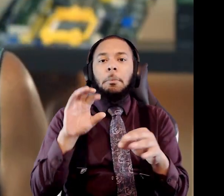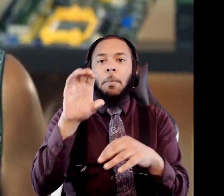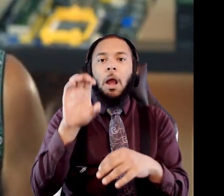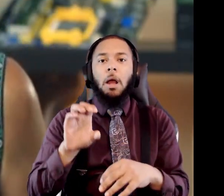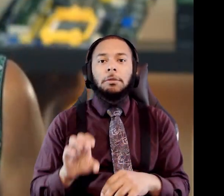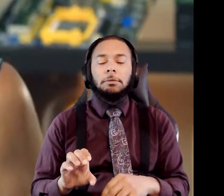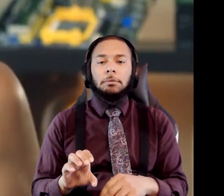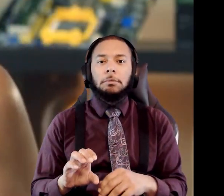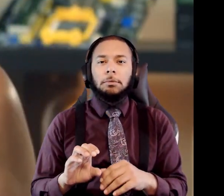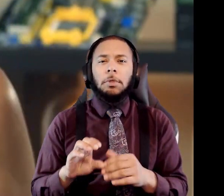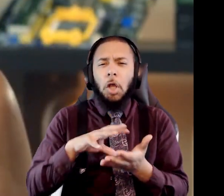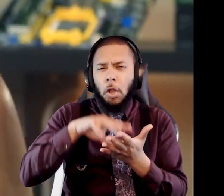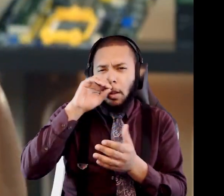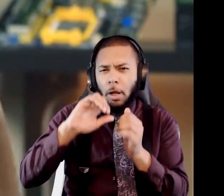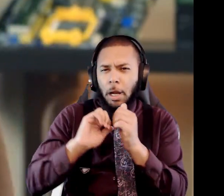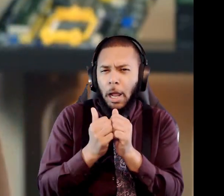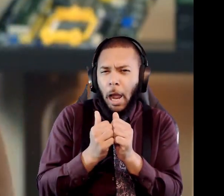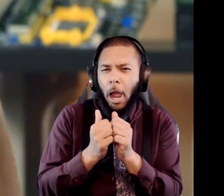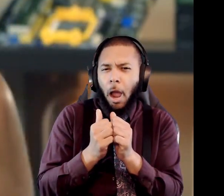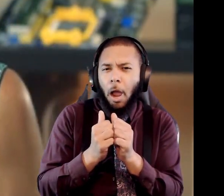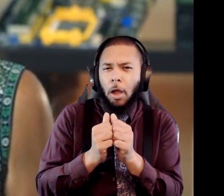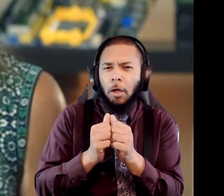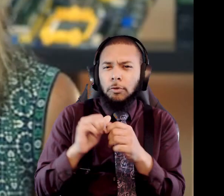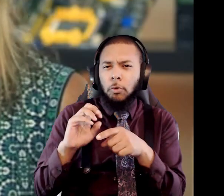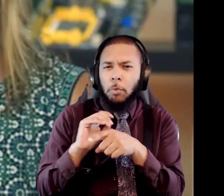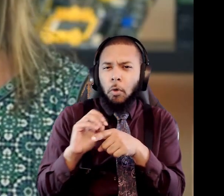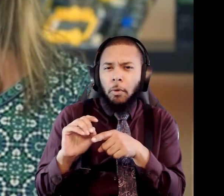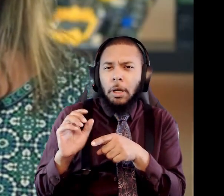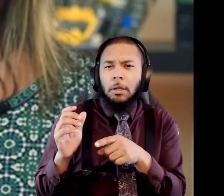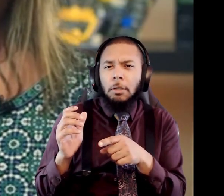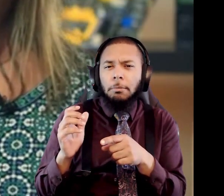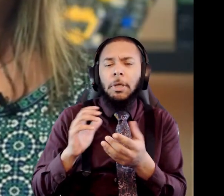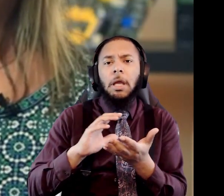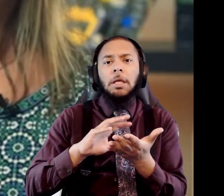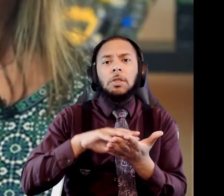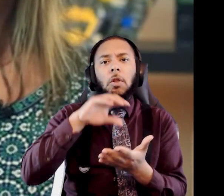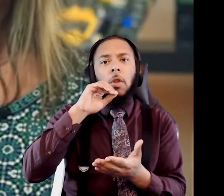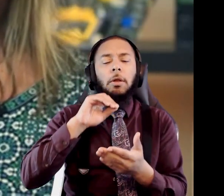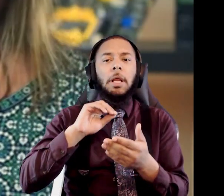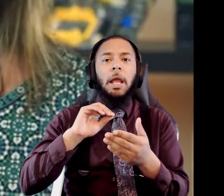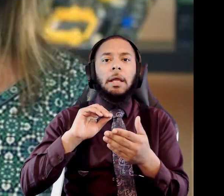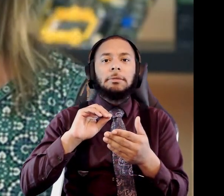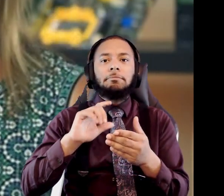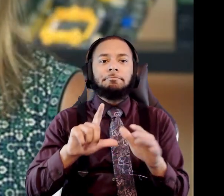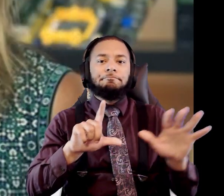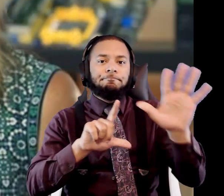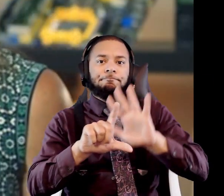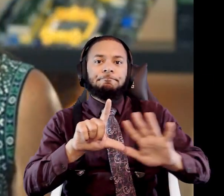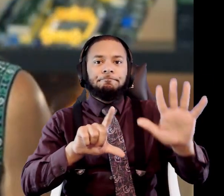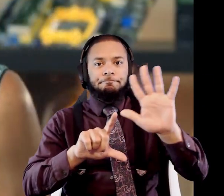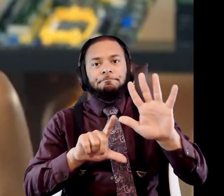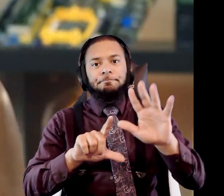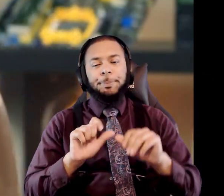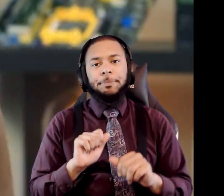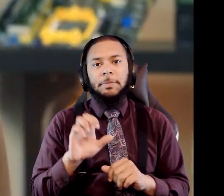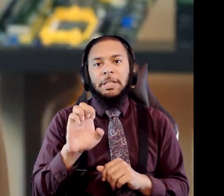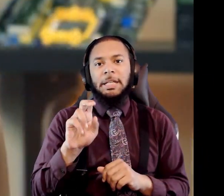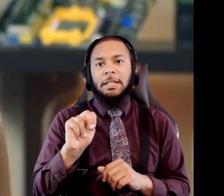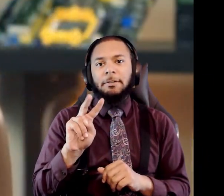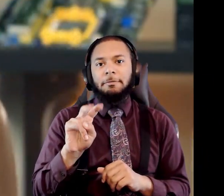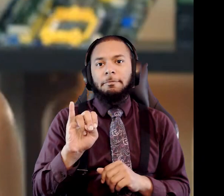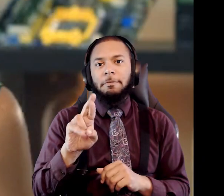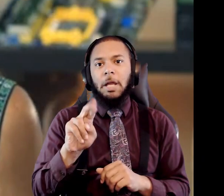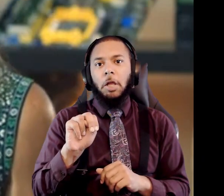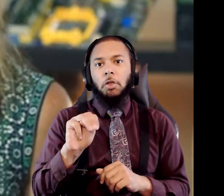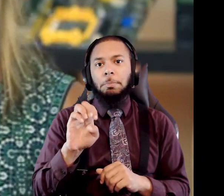to program, or part of being comfortable with programming, is getting to know the environment in which you're working. And there's going to be a lot of different